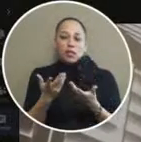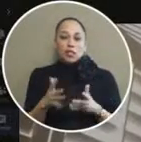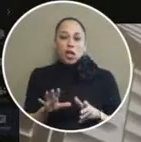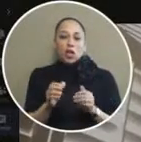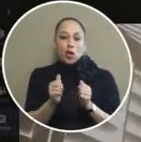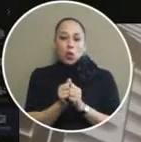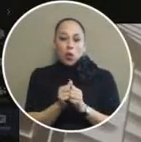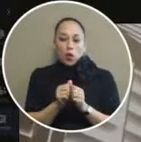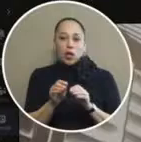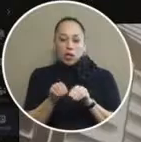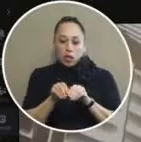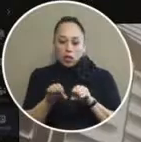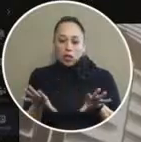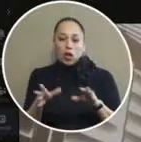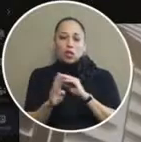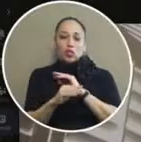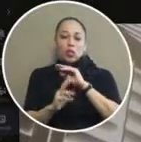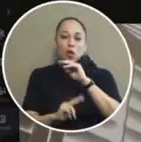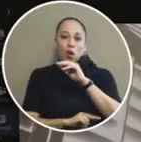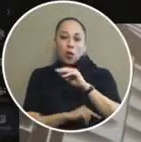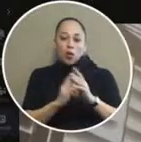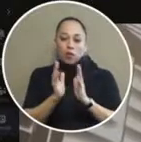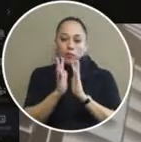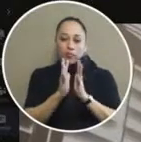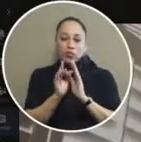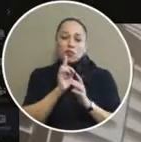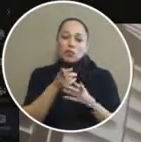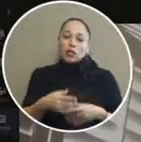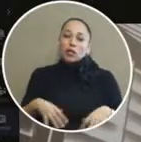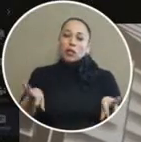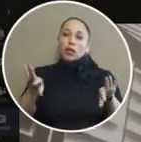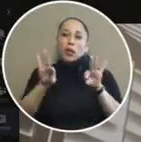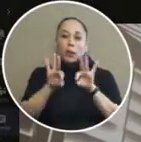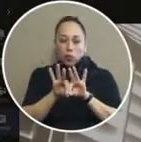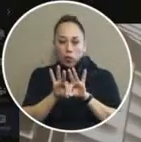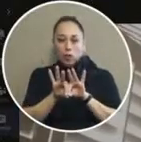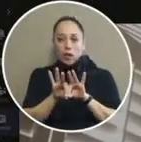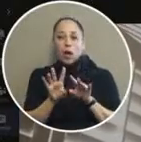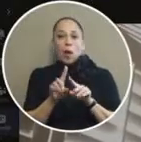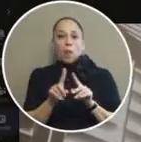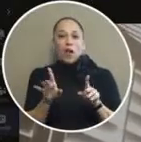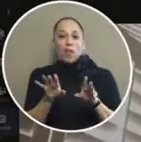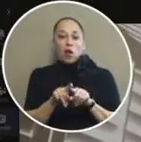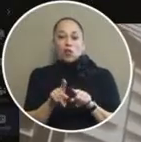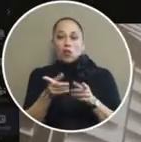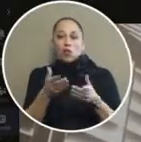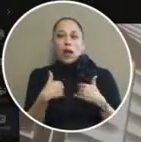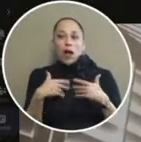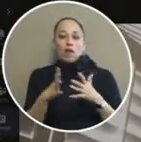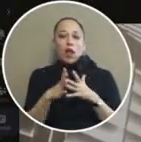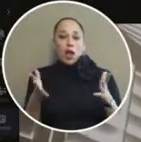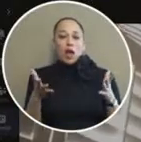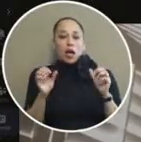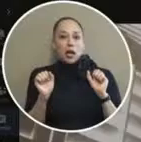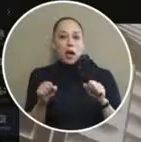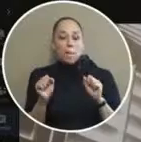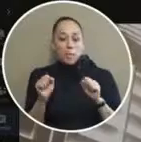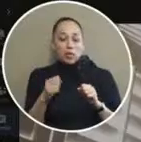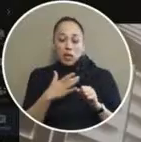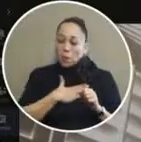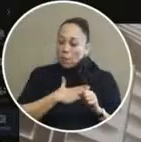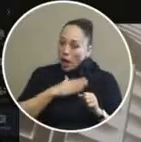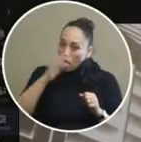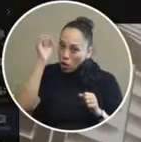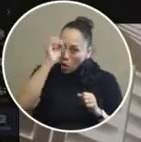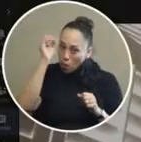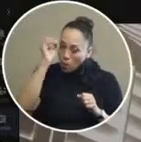the cross-border traffic that takes place. It's very, very important to our region. But they also have a lot of capacity, in my opinion.